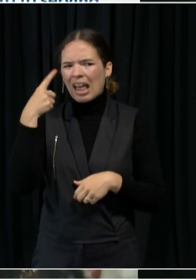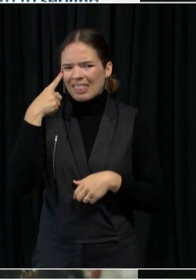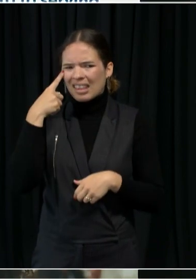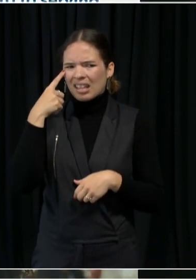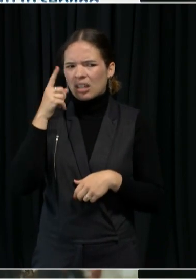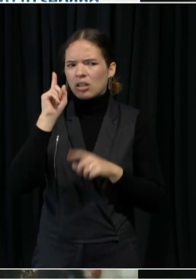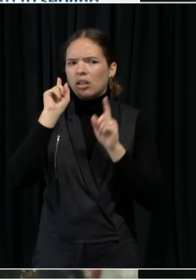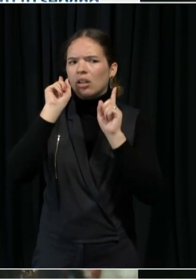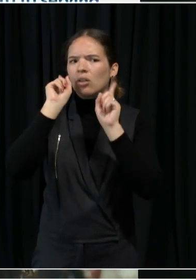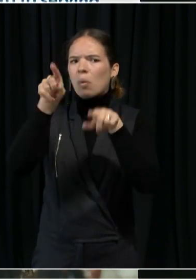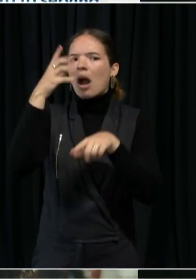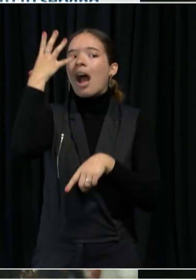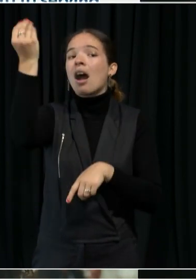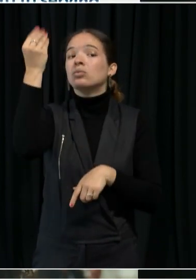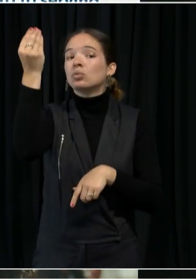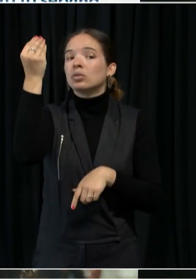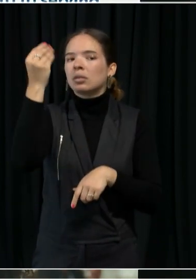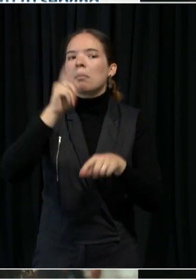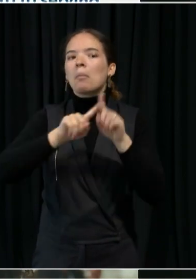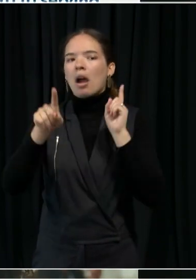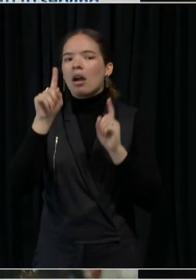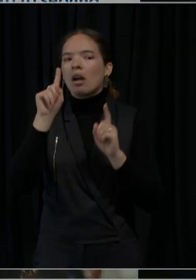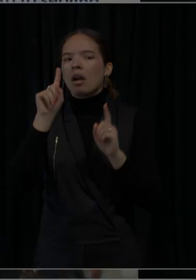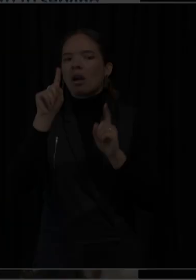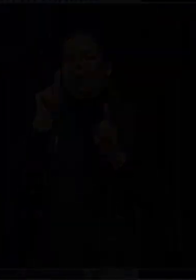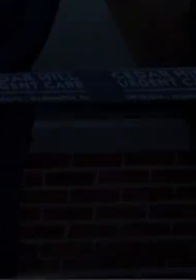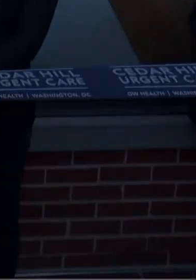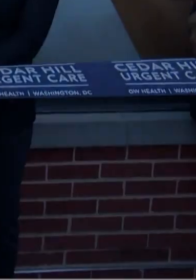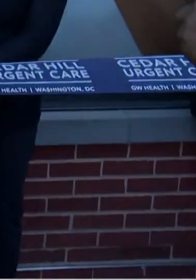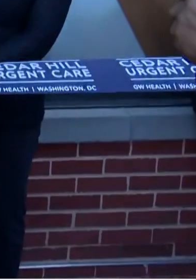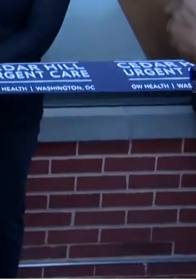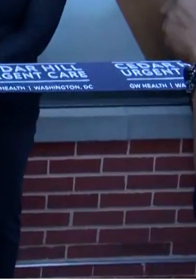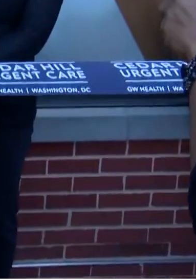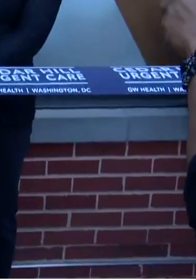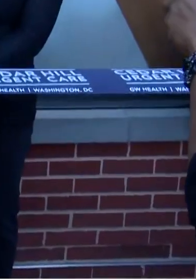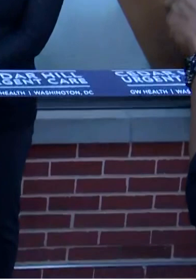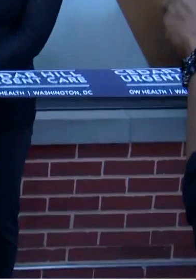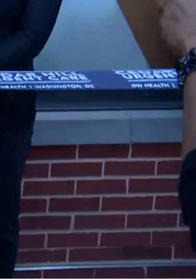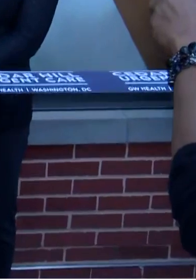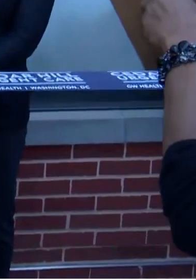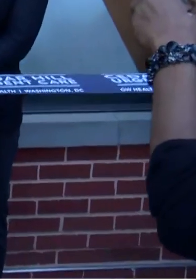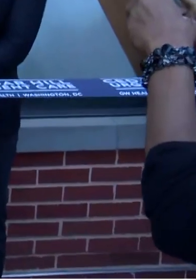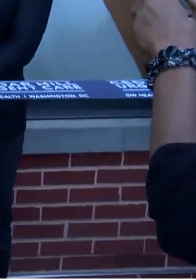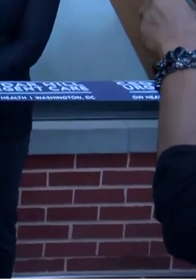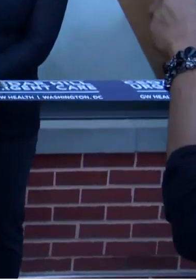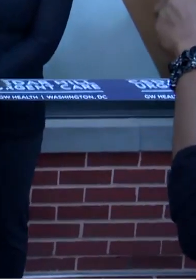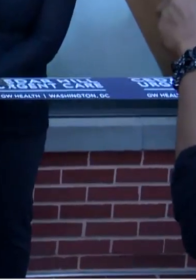a few press questions. Thank you, everybody. On the count of 3.